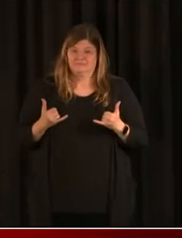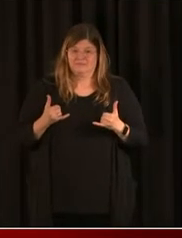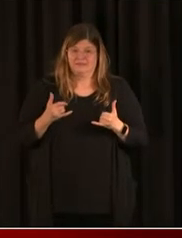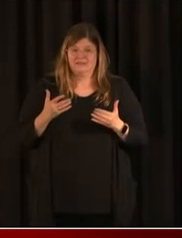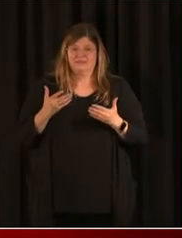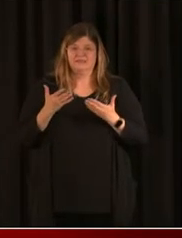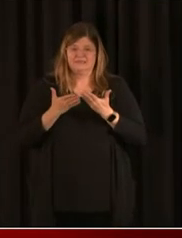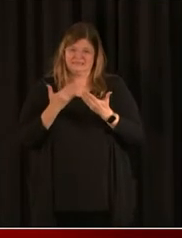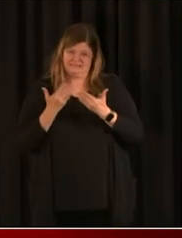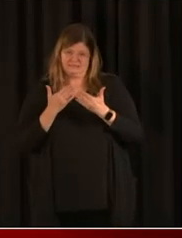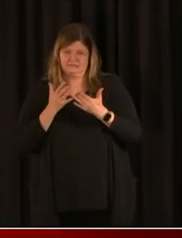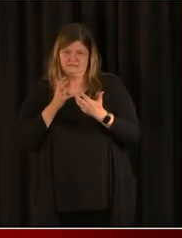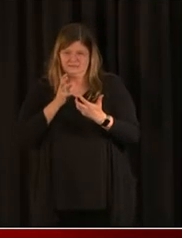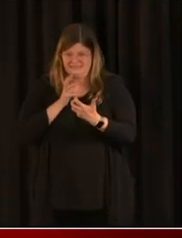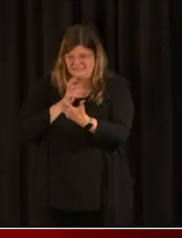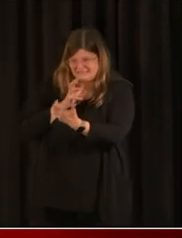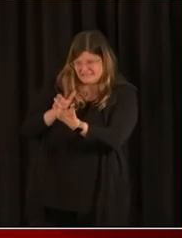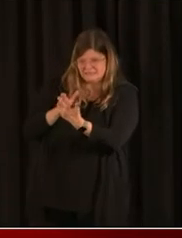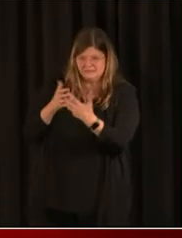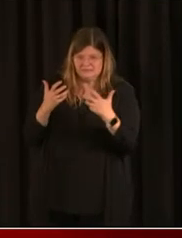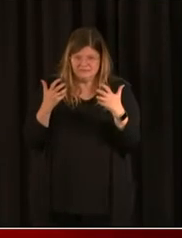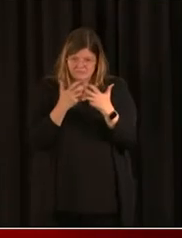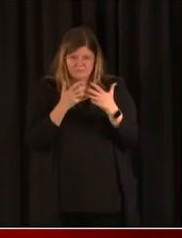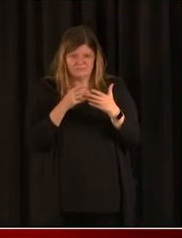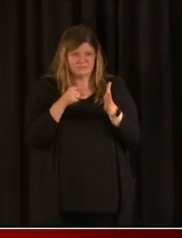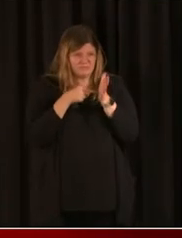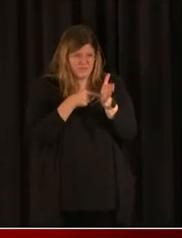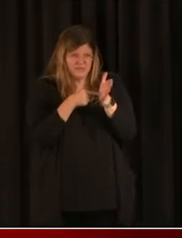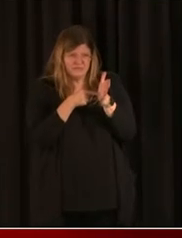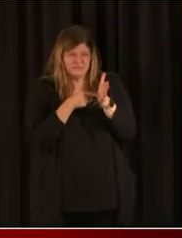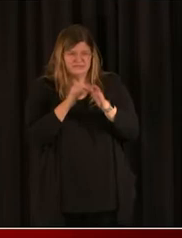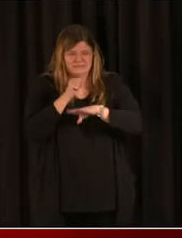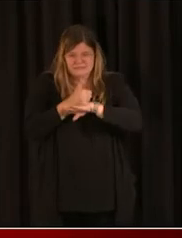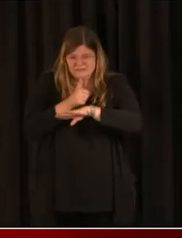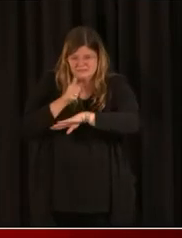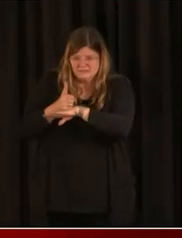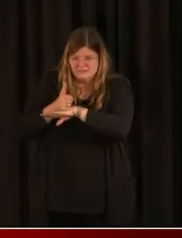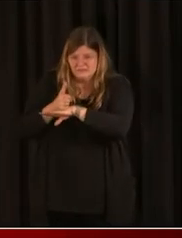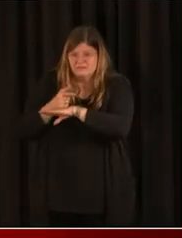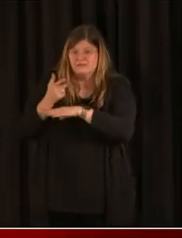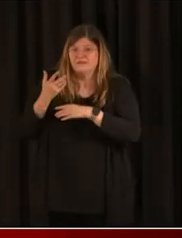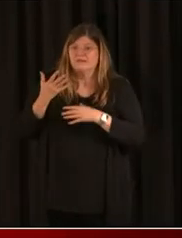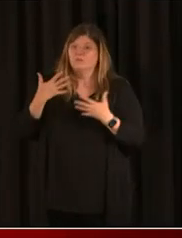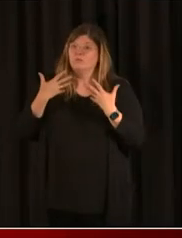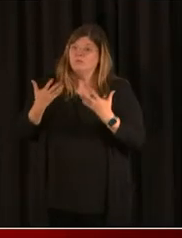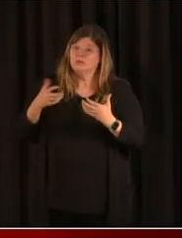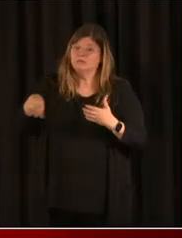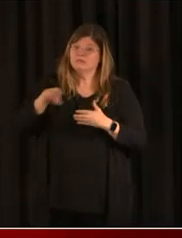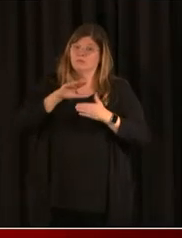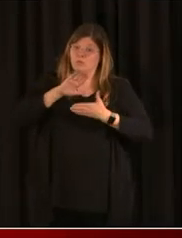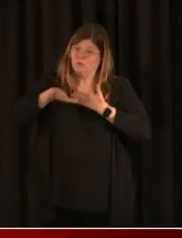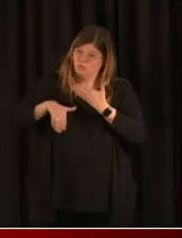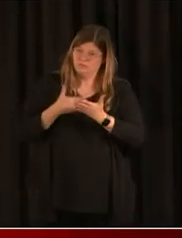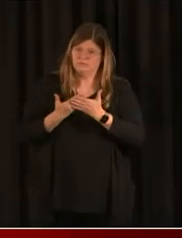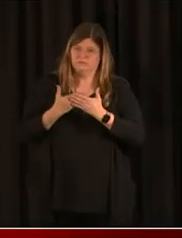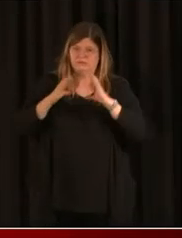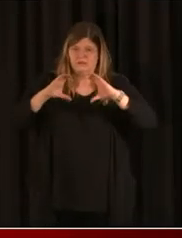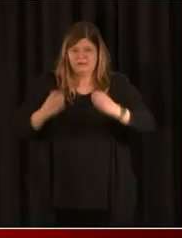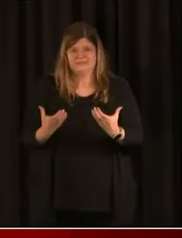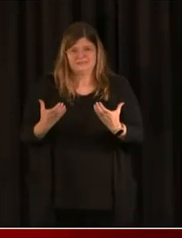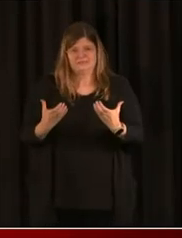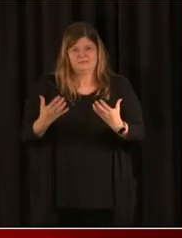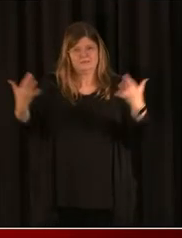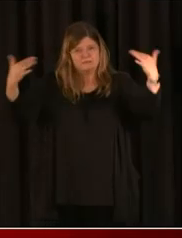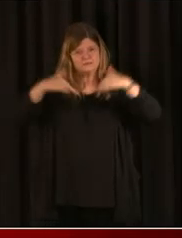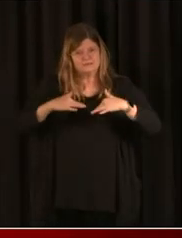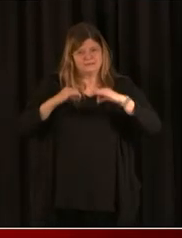adapted easily to the combined model setup. And then finally, when we do want to have whole class instruction, because it's great to have that community